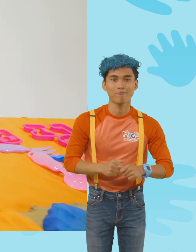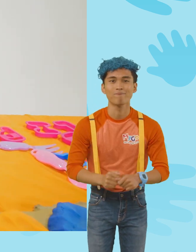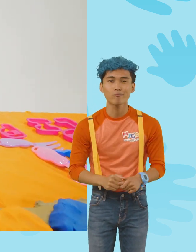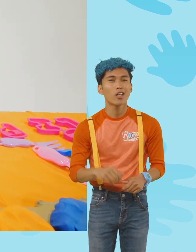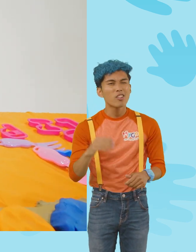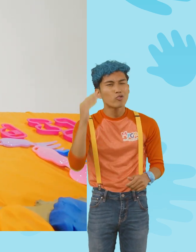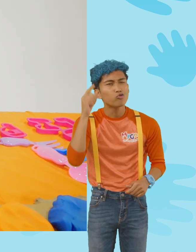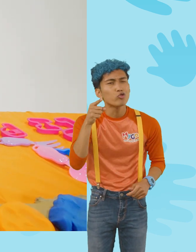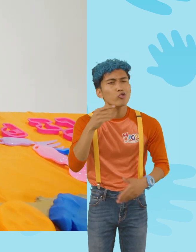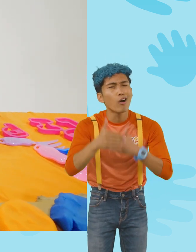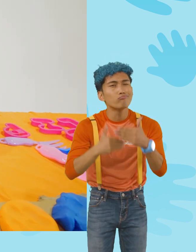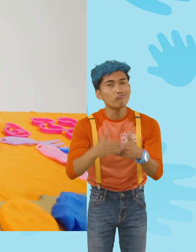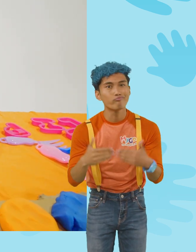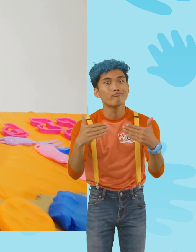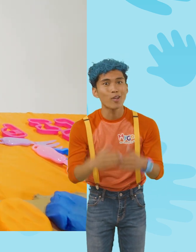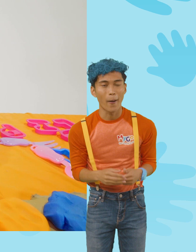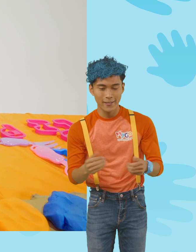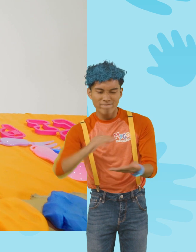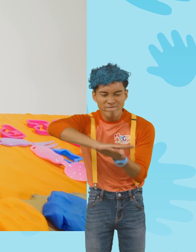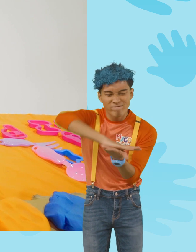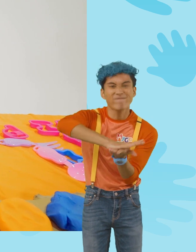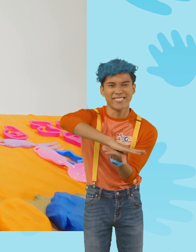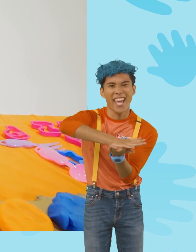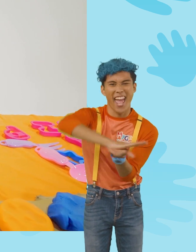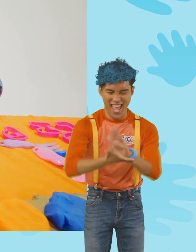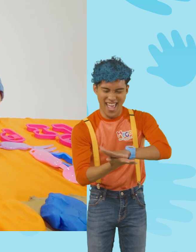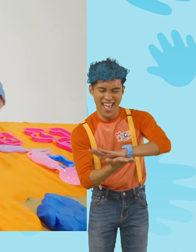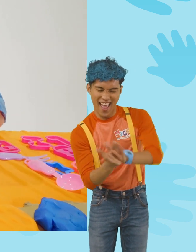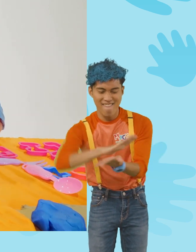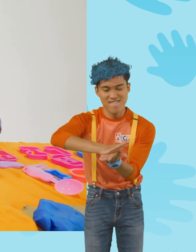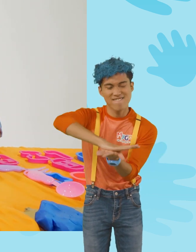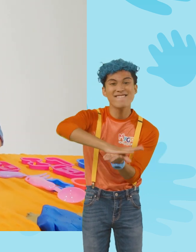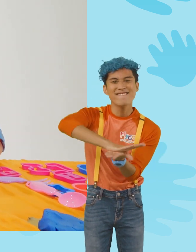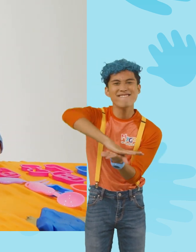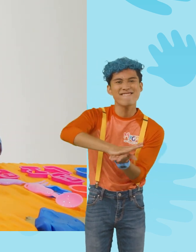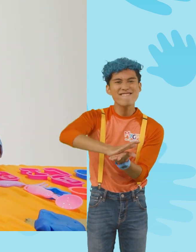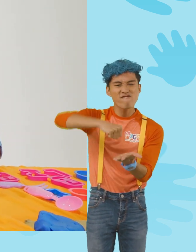do. Smash out your clay nice and flat.